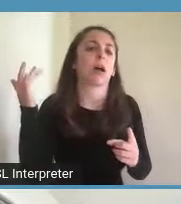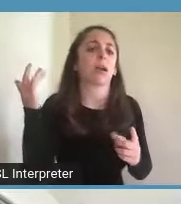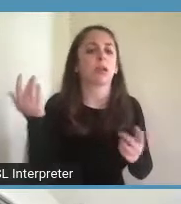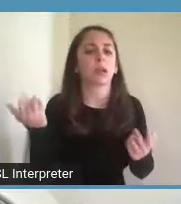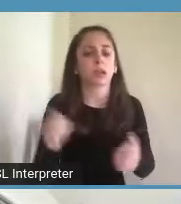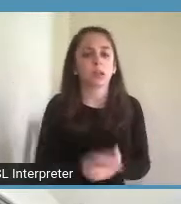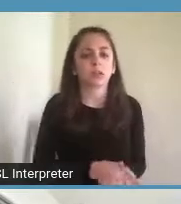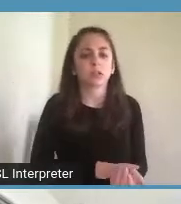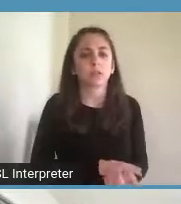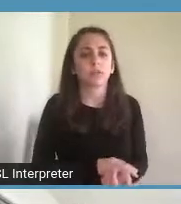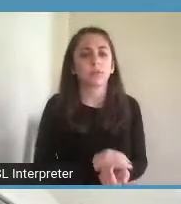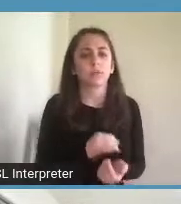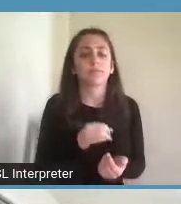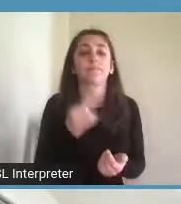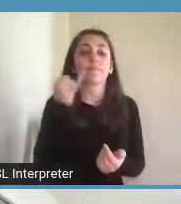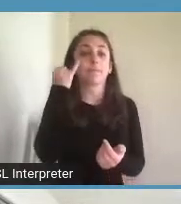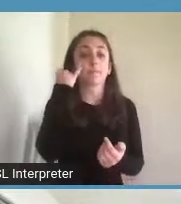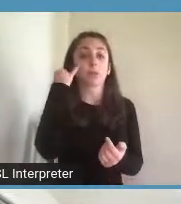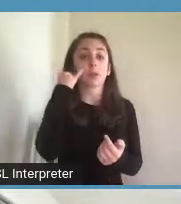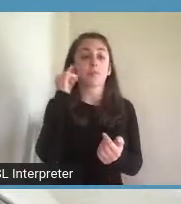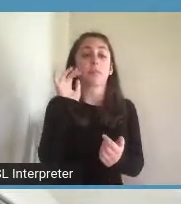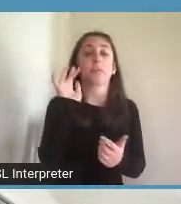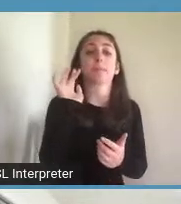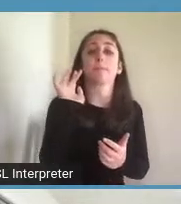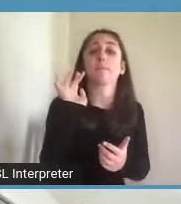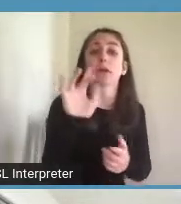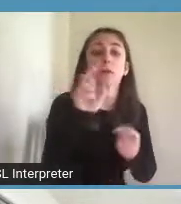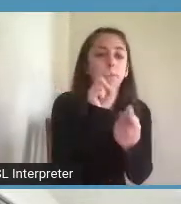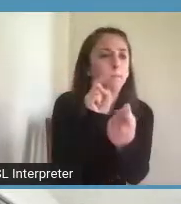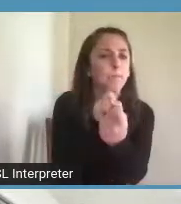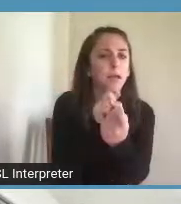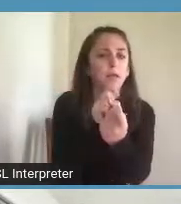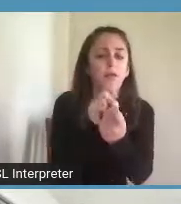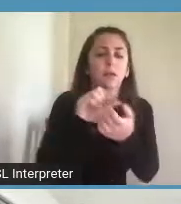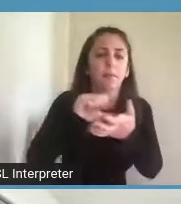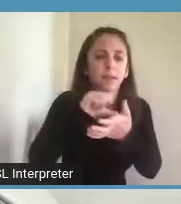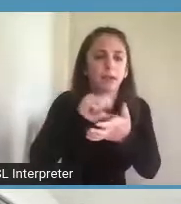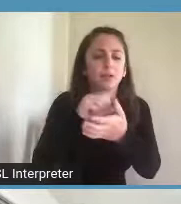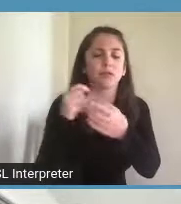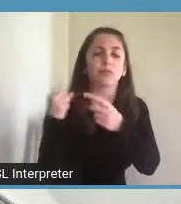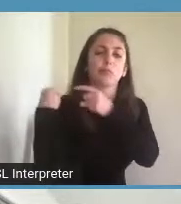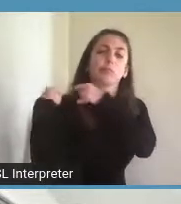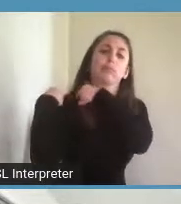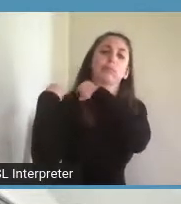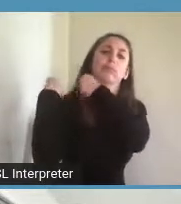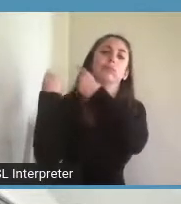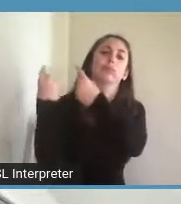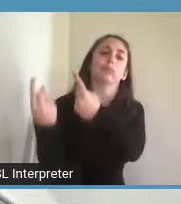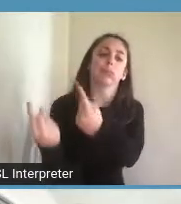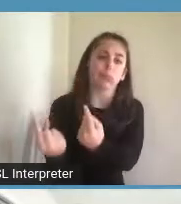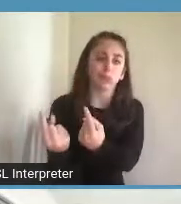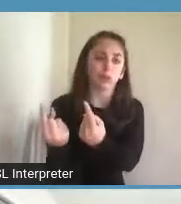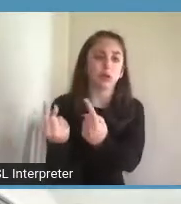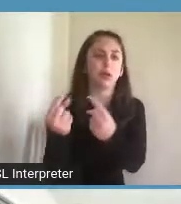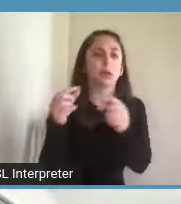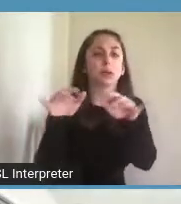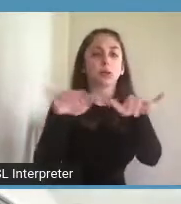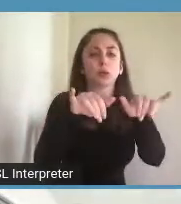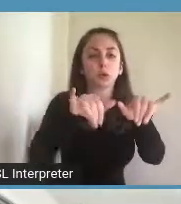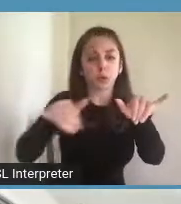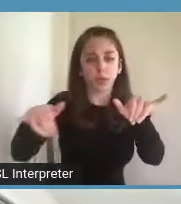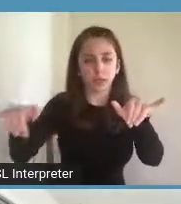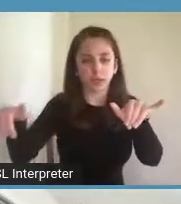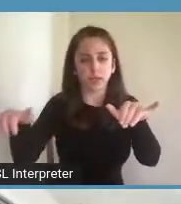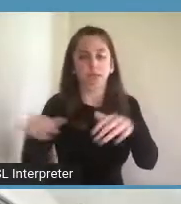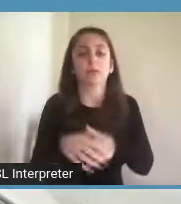notice. So if you click on a specific page, it'll show you the trend over time. And so what I'm seeing here is